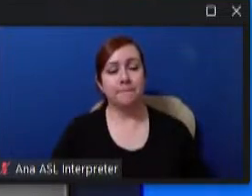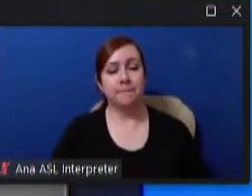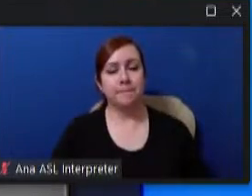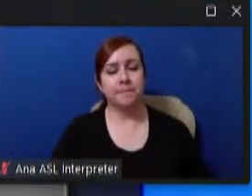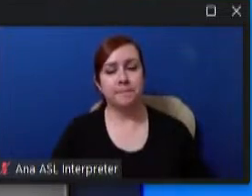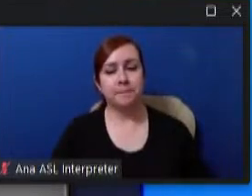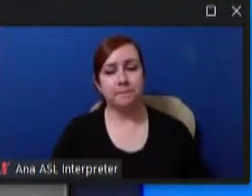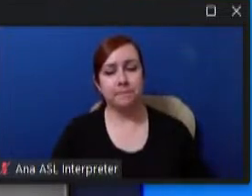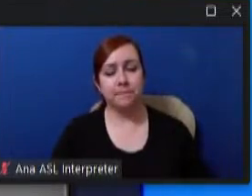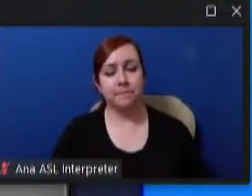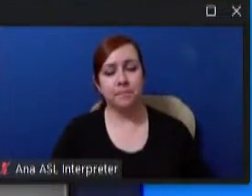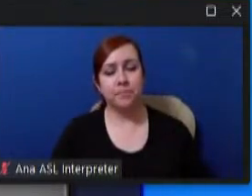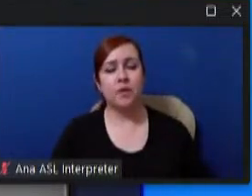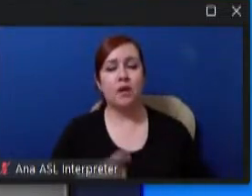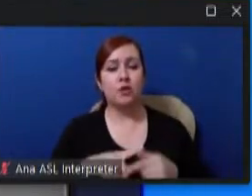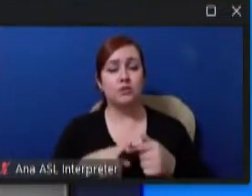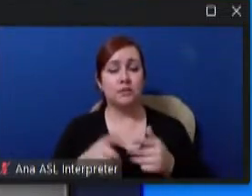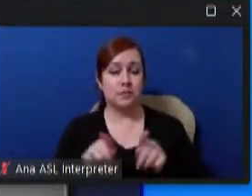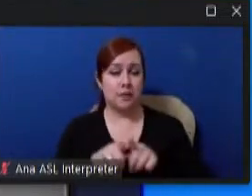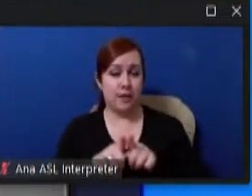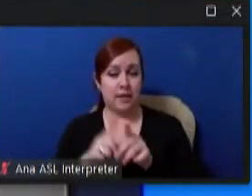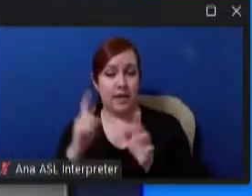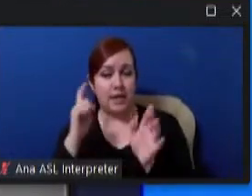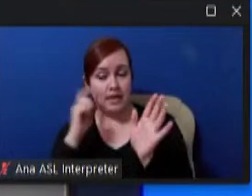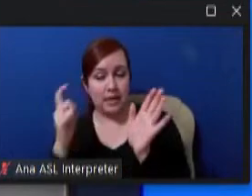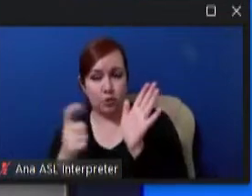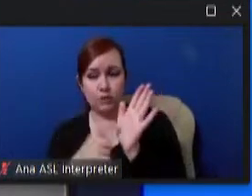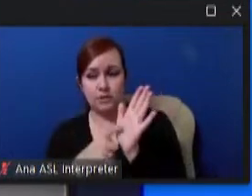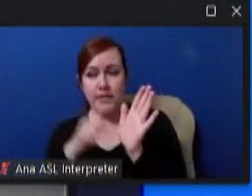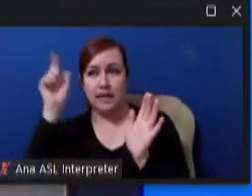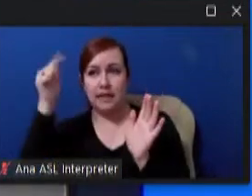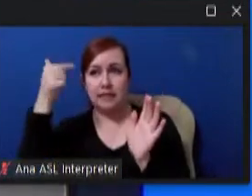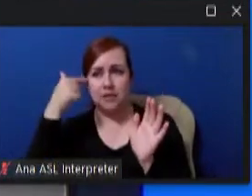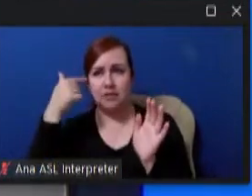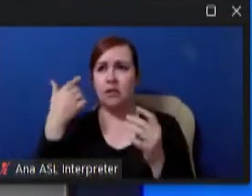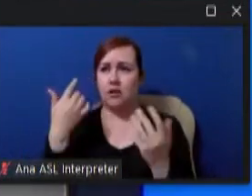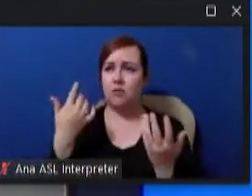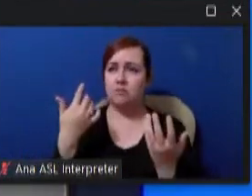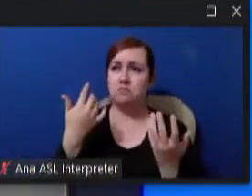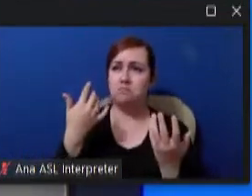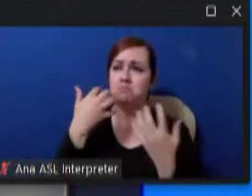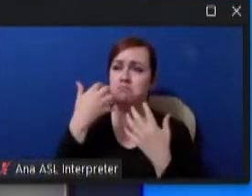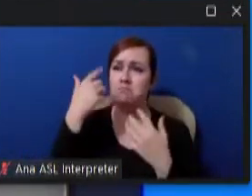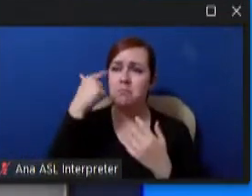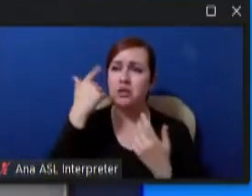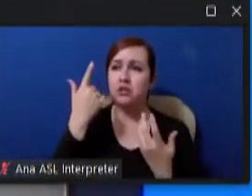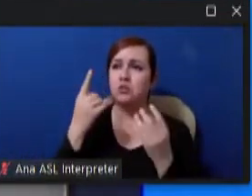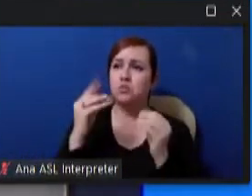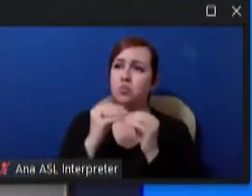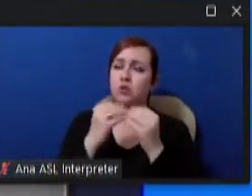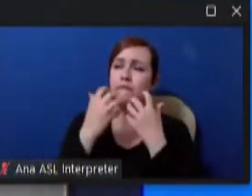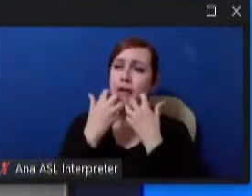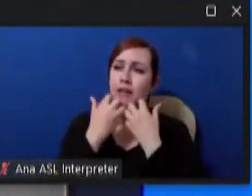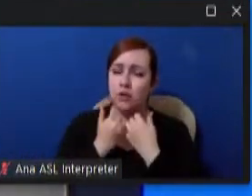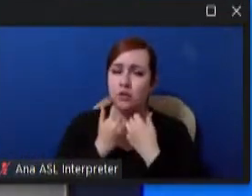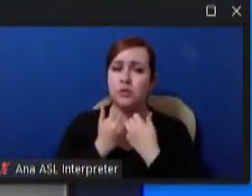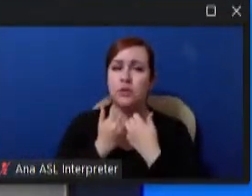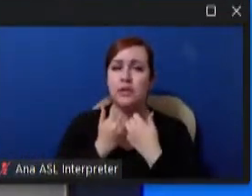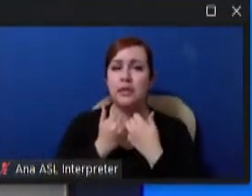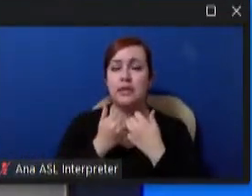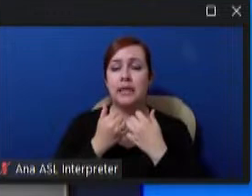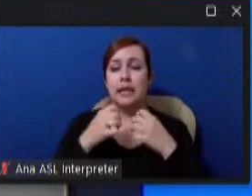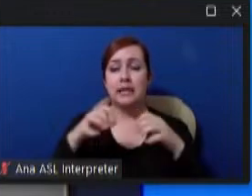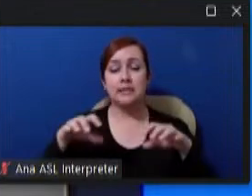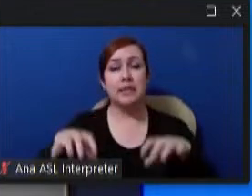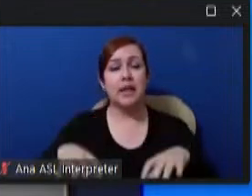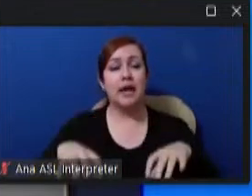This introduces certain complexities from the outset, which the state has acknowledged, and